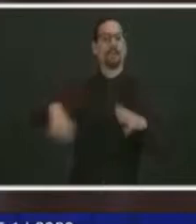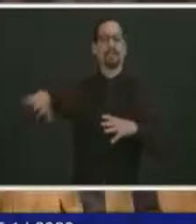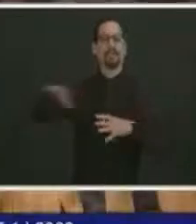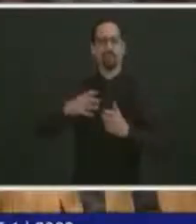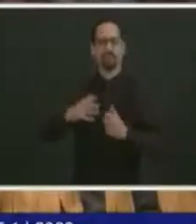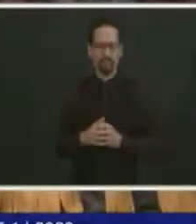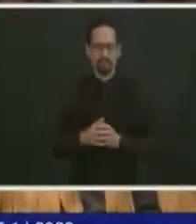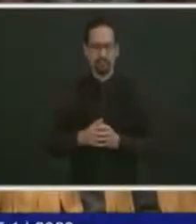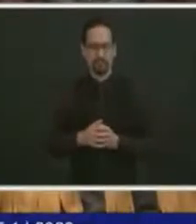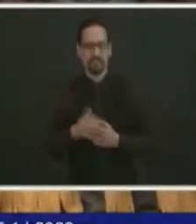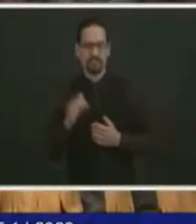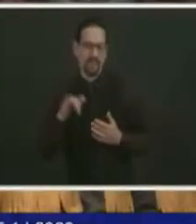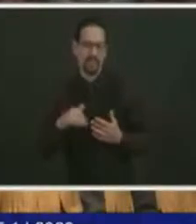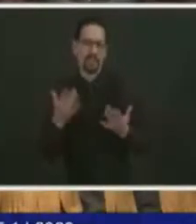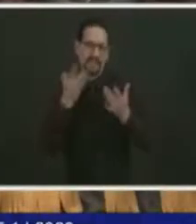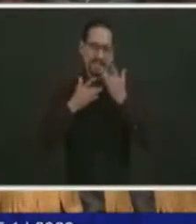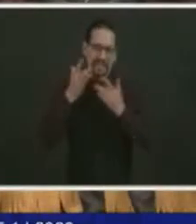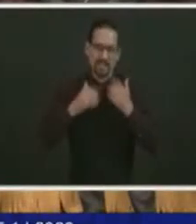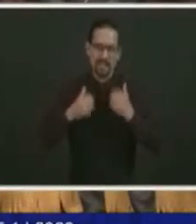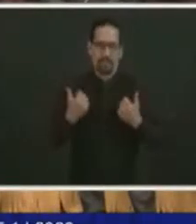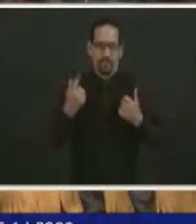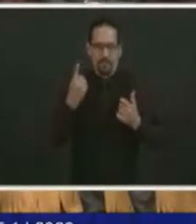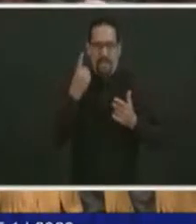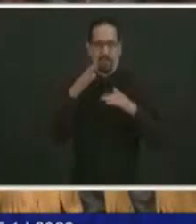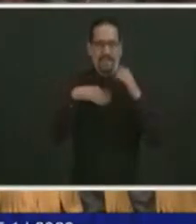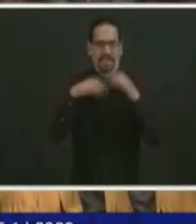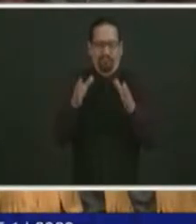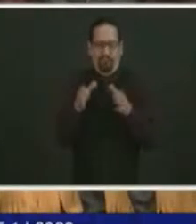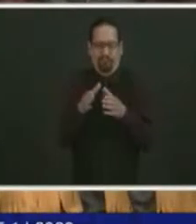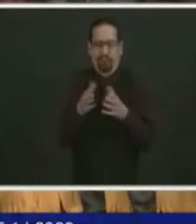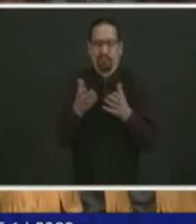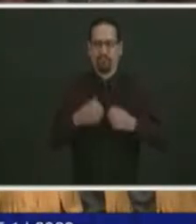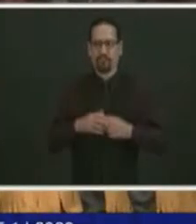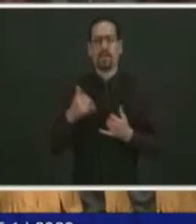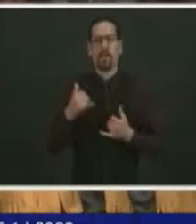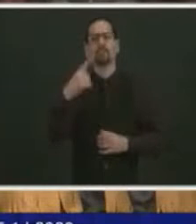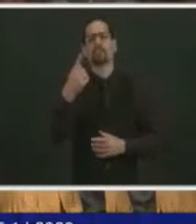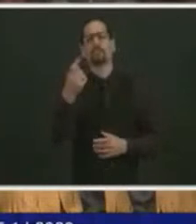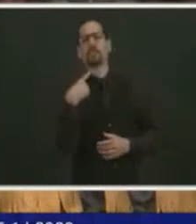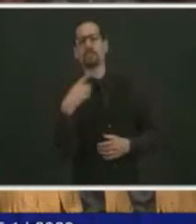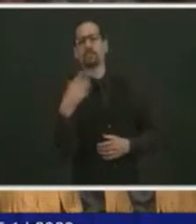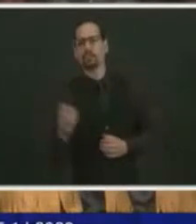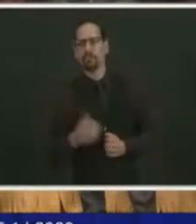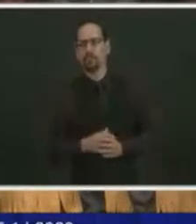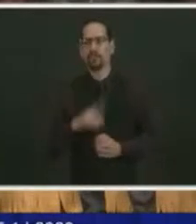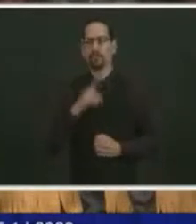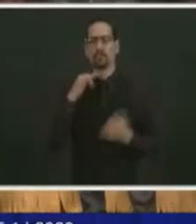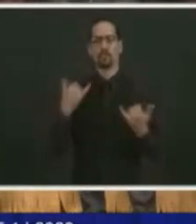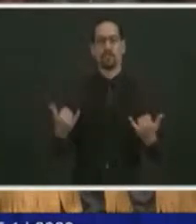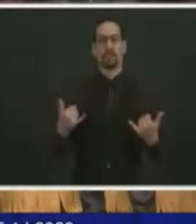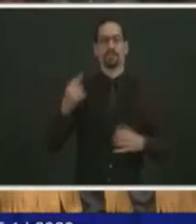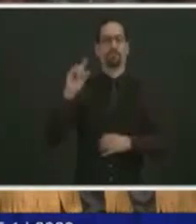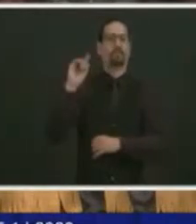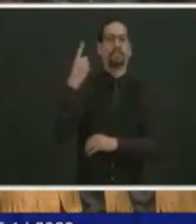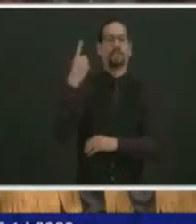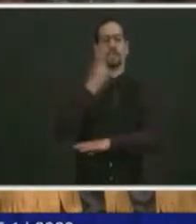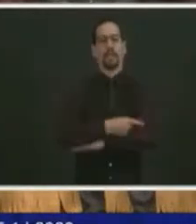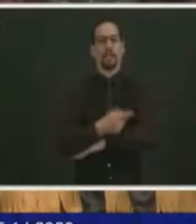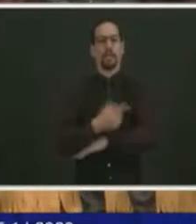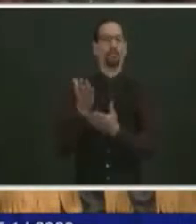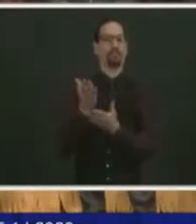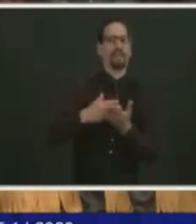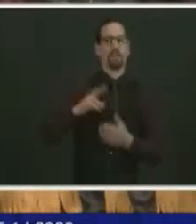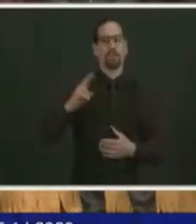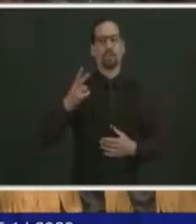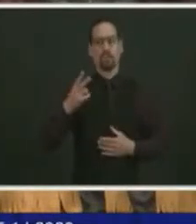So, given that today's the first day of the second phase, you figure it's going to be about 2 weeks before you know how well or